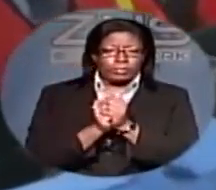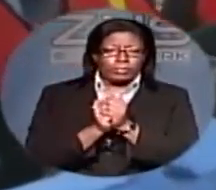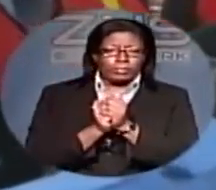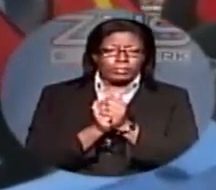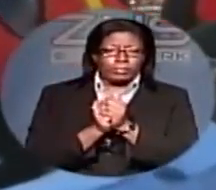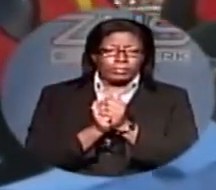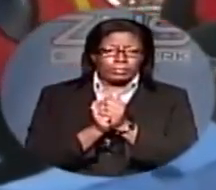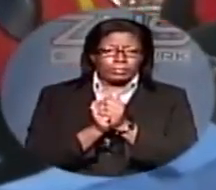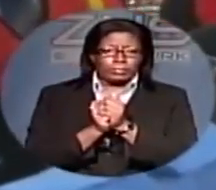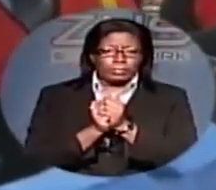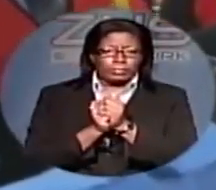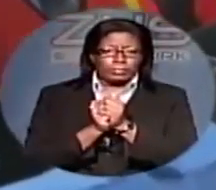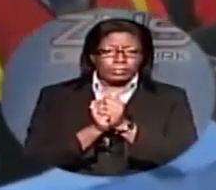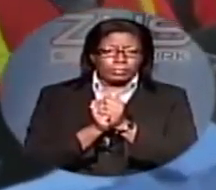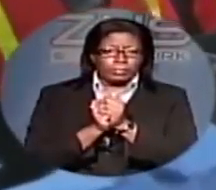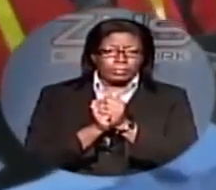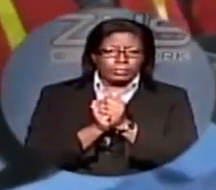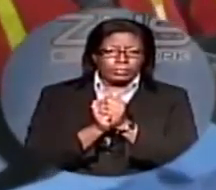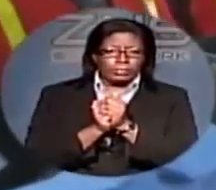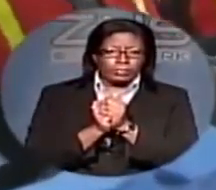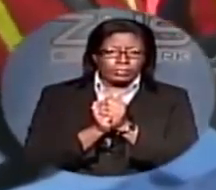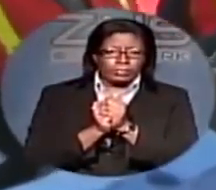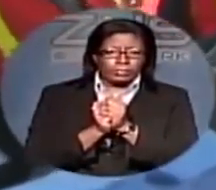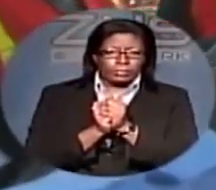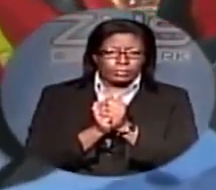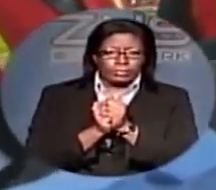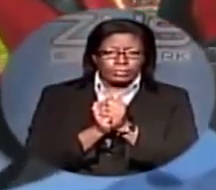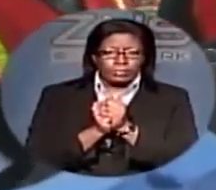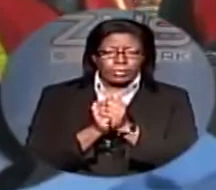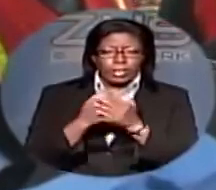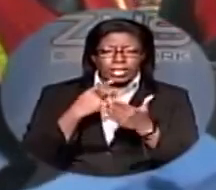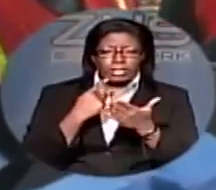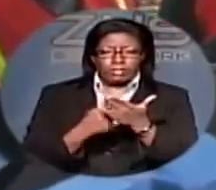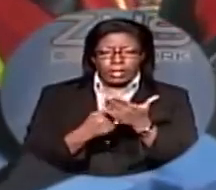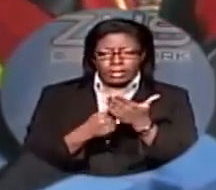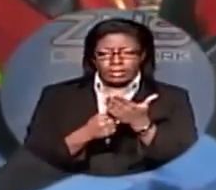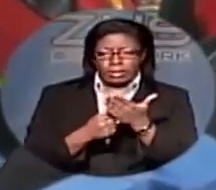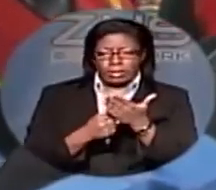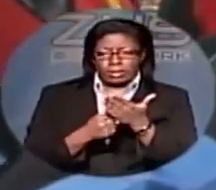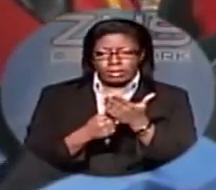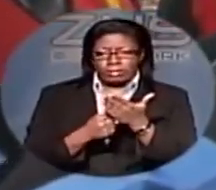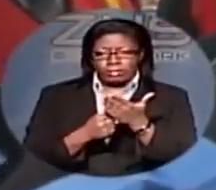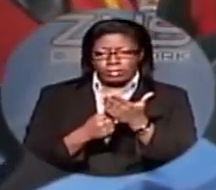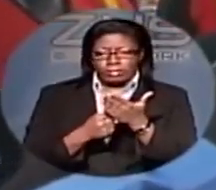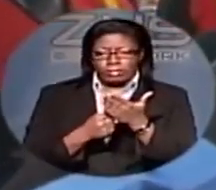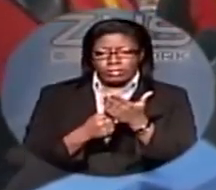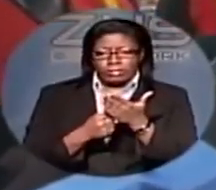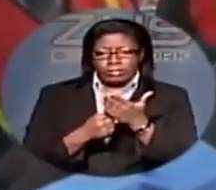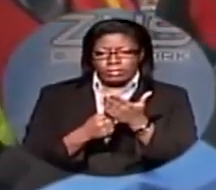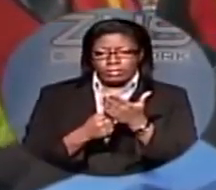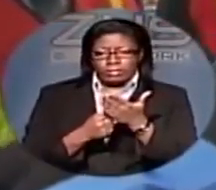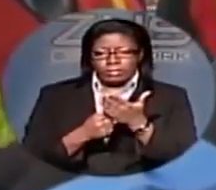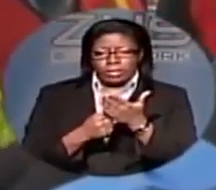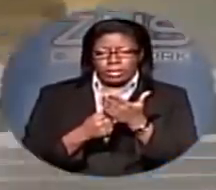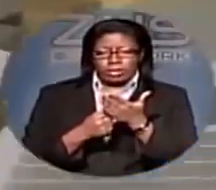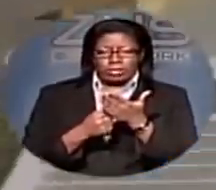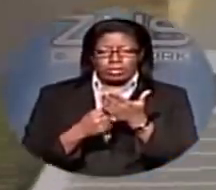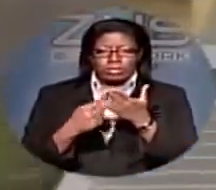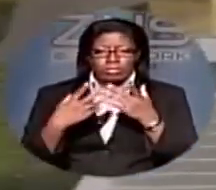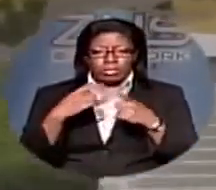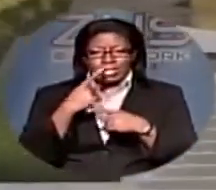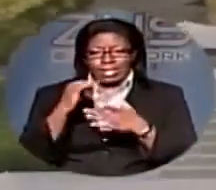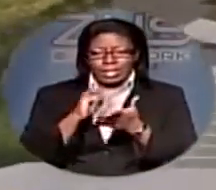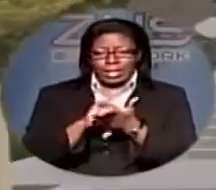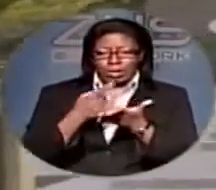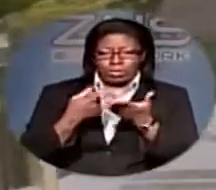2000 and 2007. This is not a political statement, this is a statement of fact. It's horrifying, the neglect which took place in